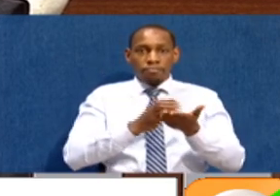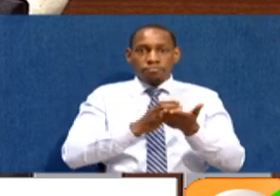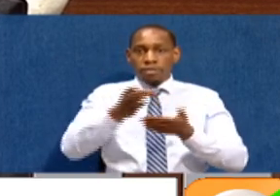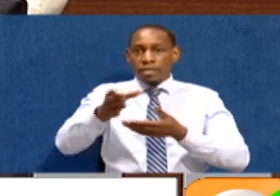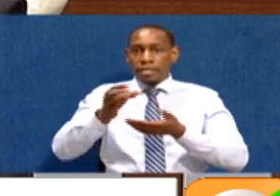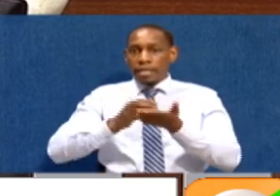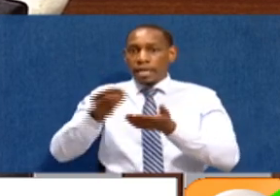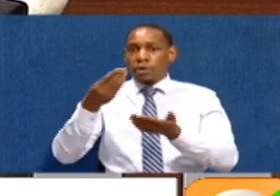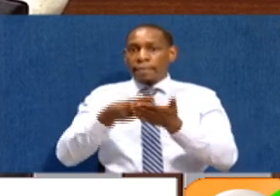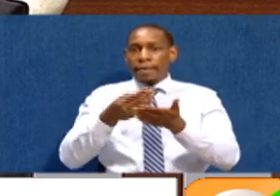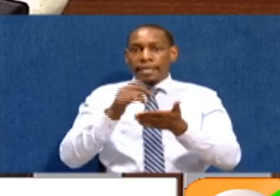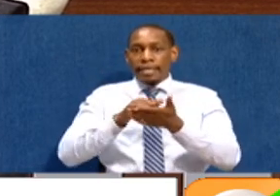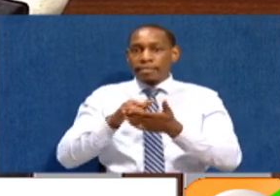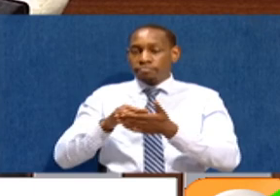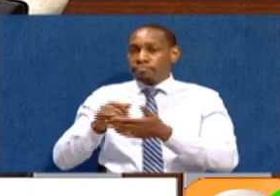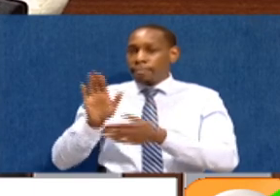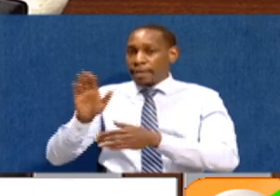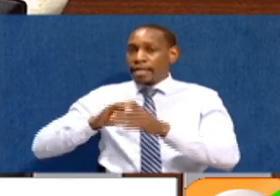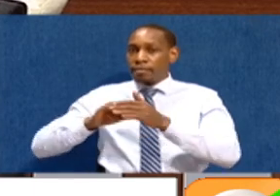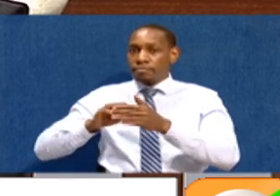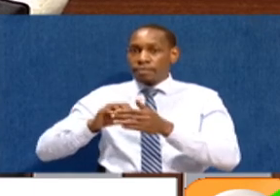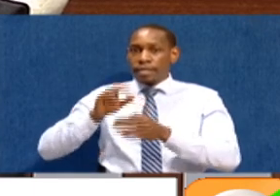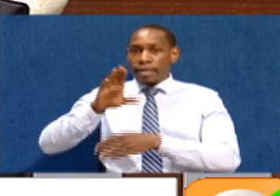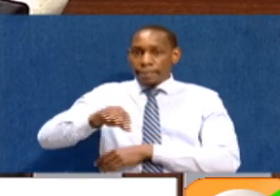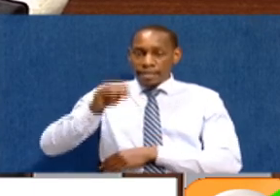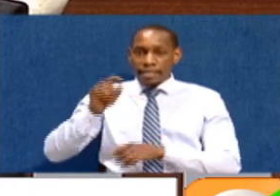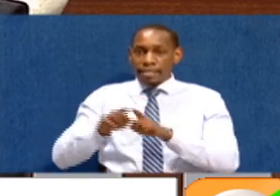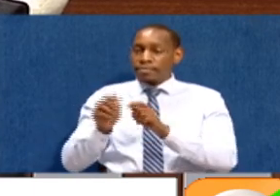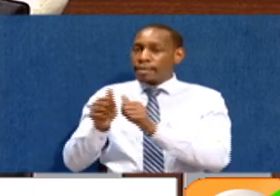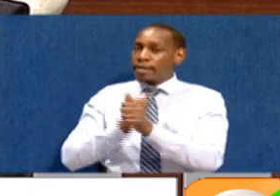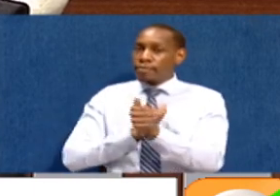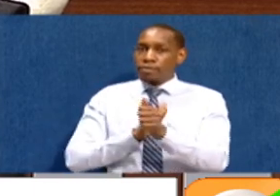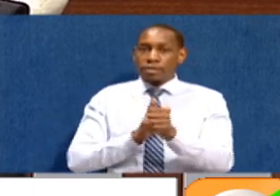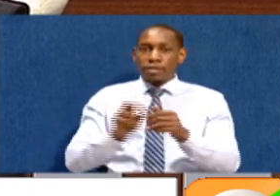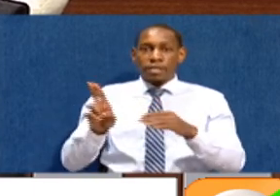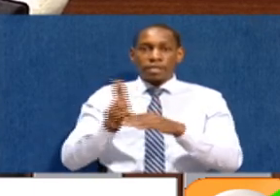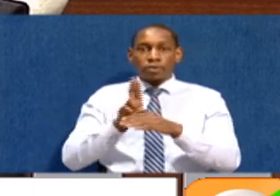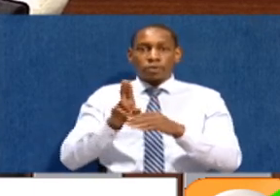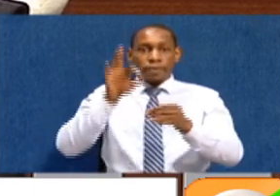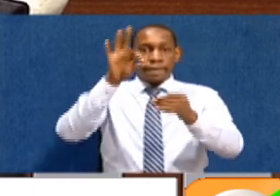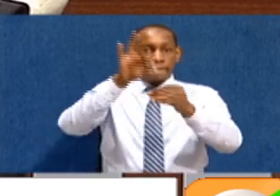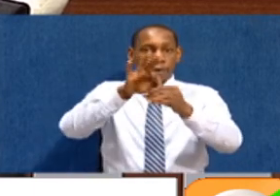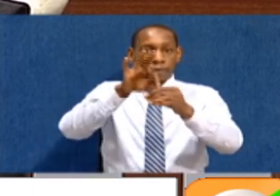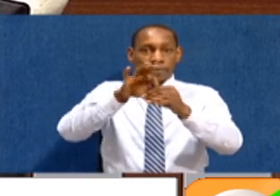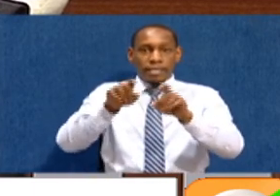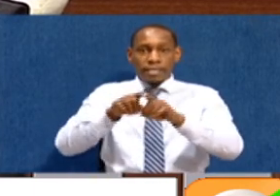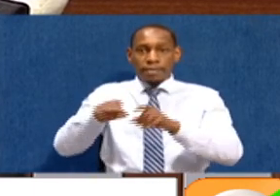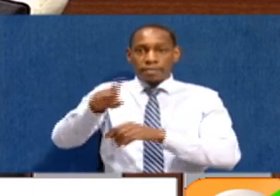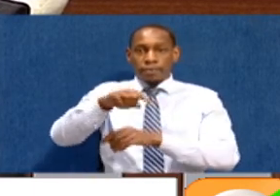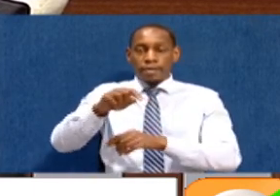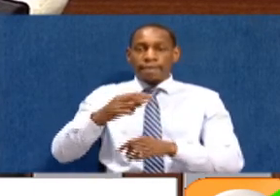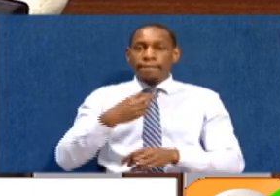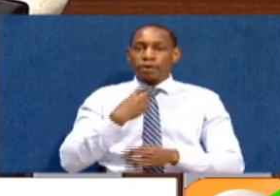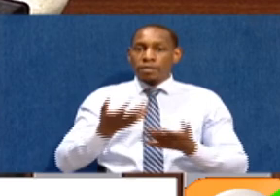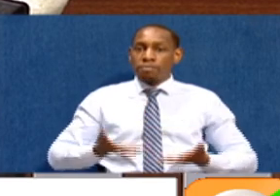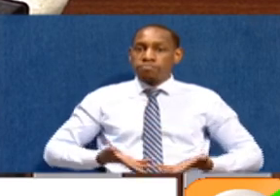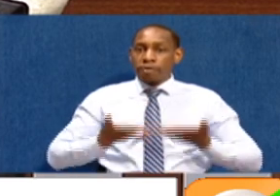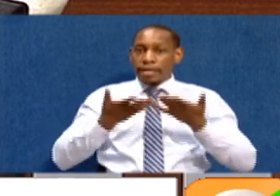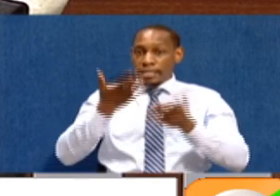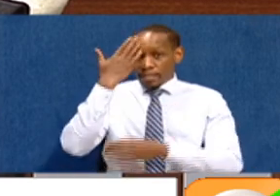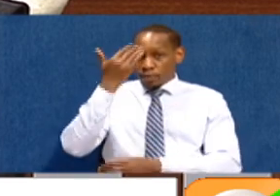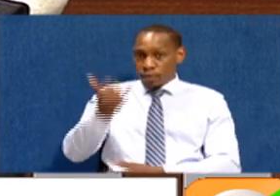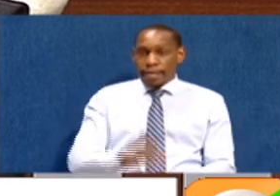monies which they took from us. Reject them, use the ballot, and let us raise our voices,